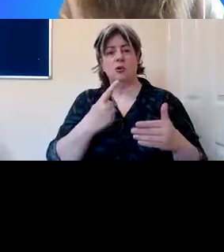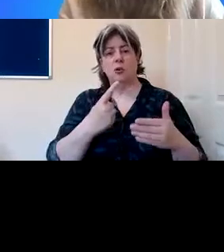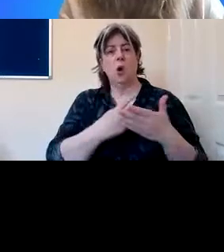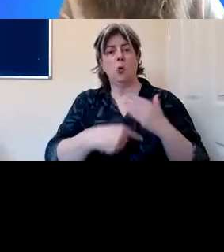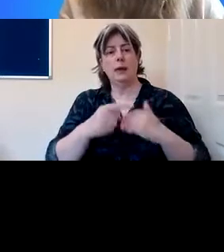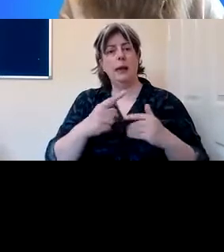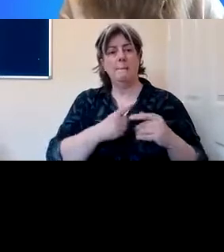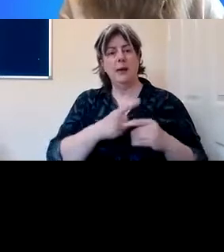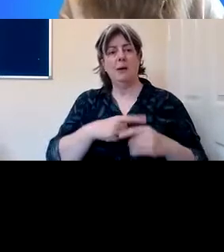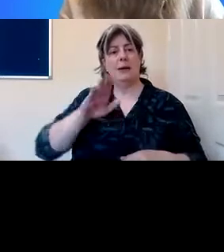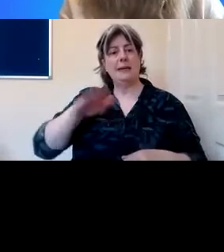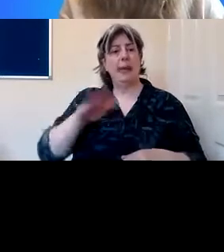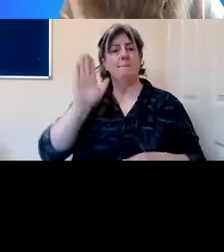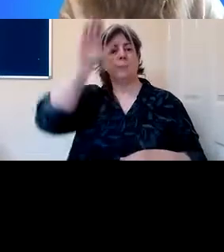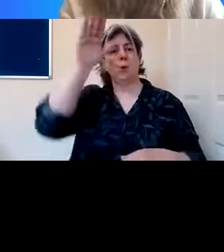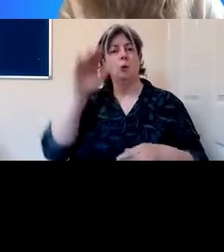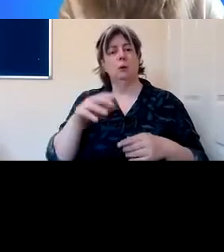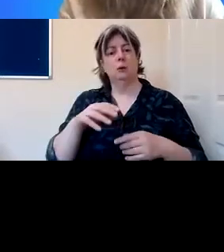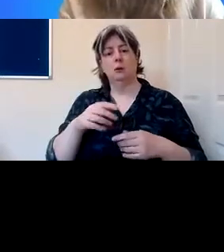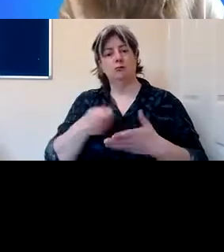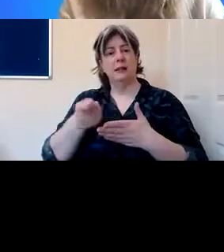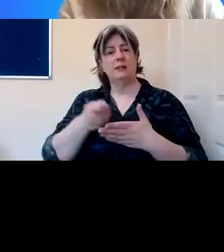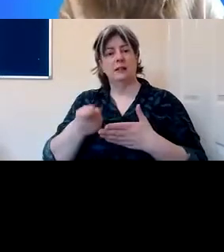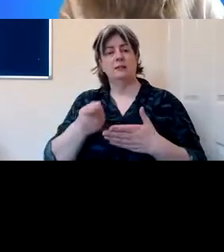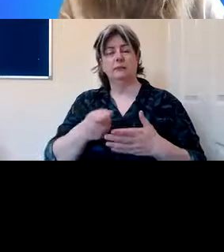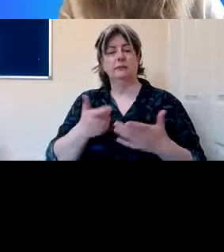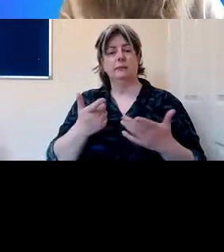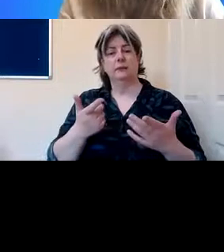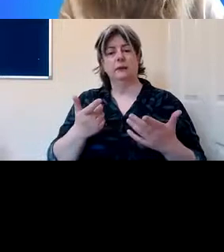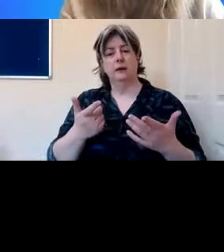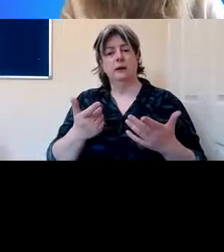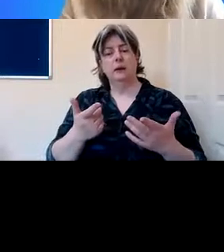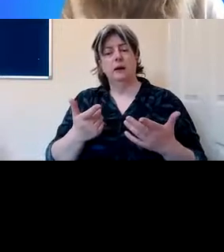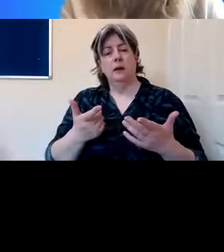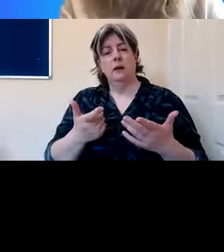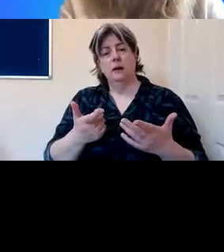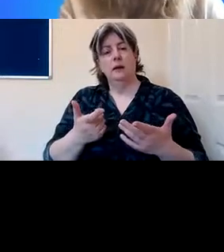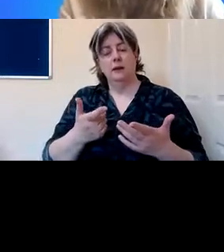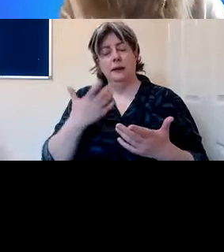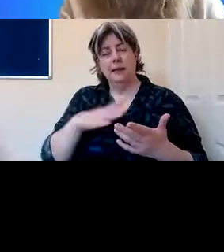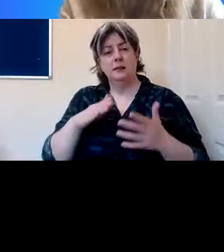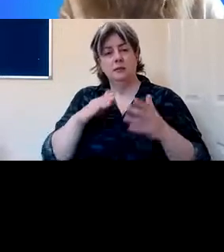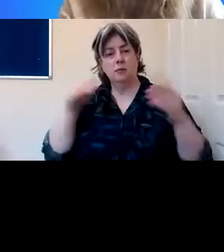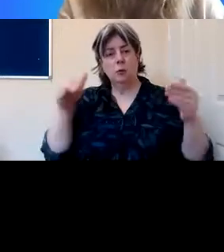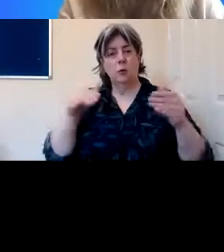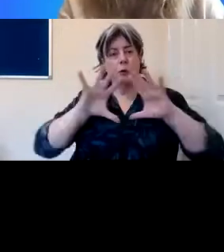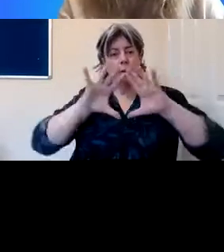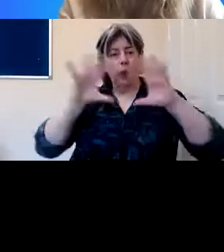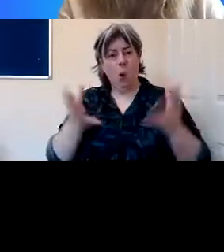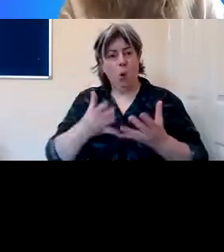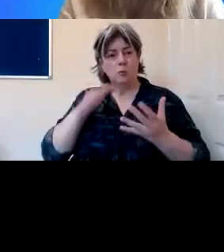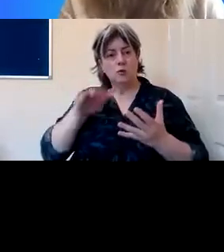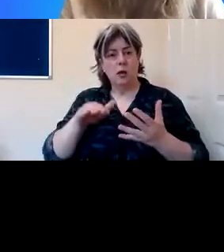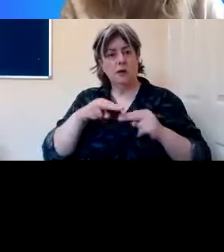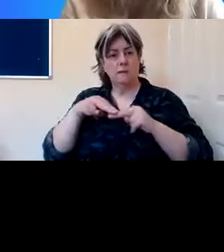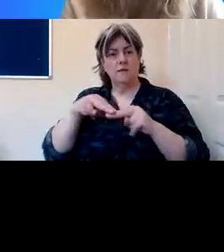are genuinely community focused, they need to look at the whole needs of the child and the family to nurture them, and not just